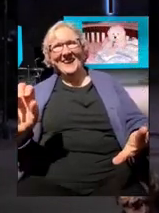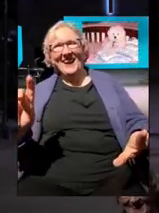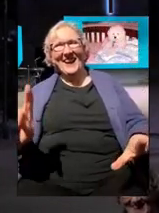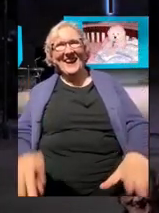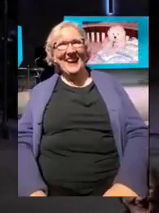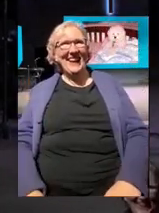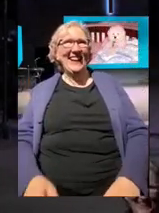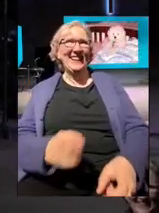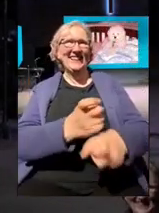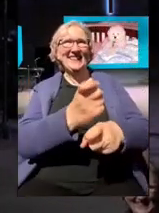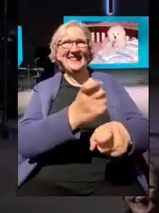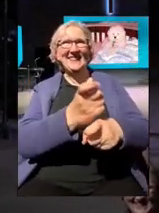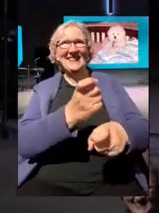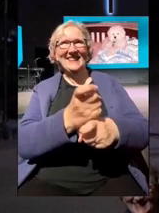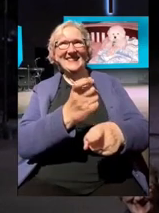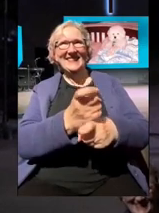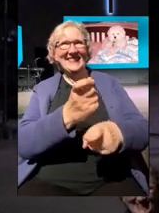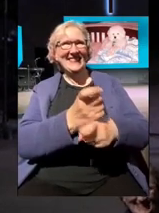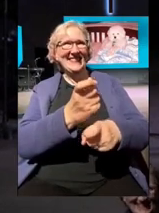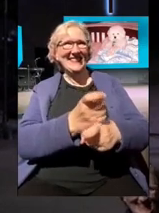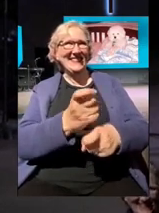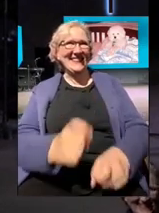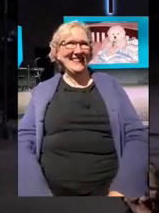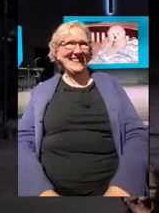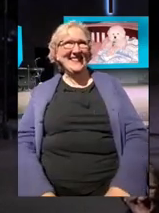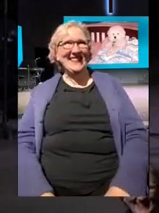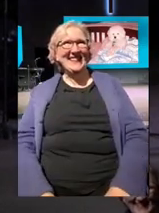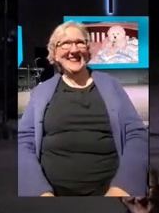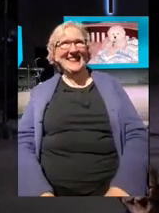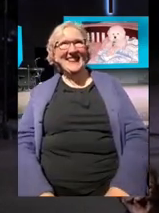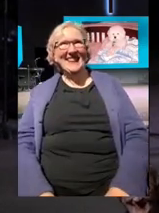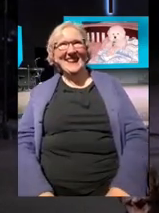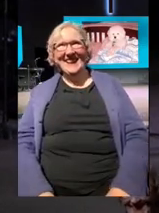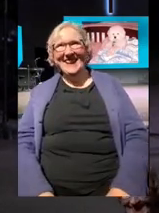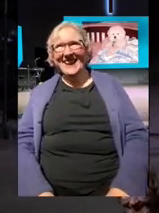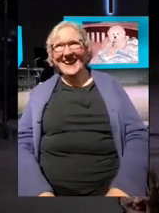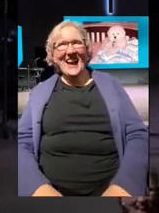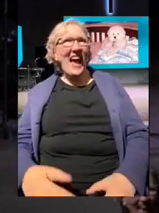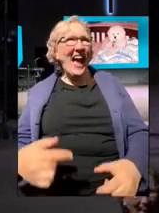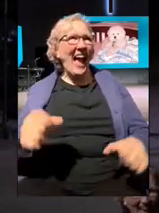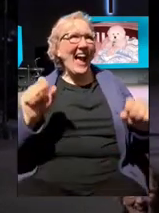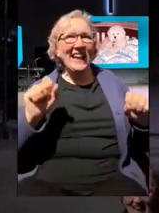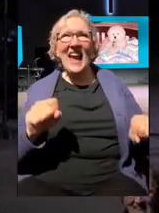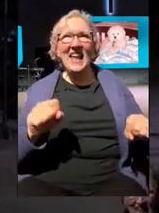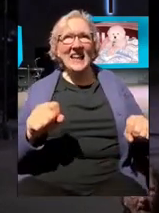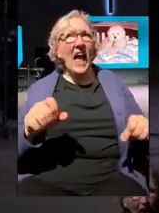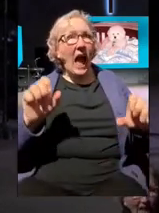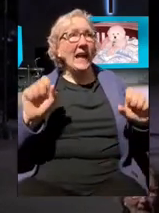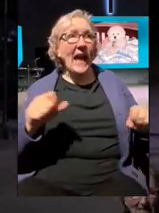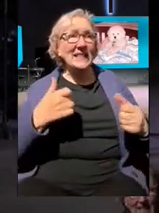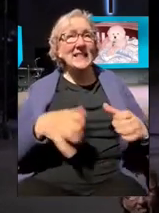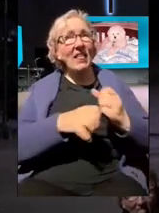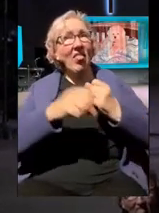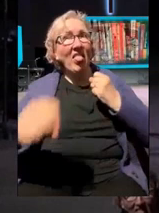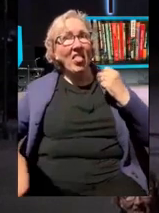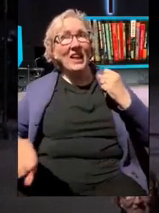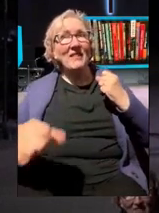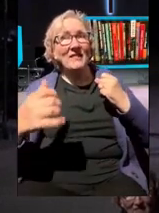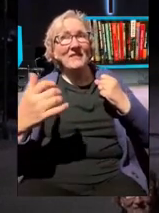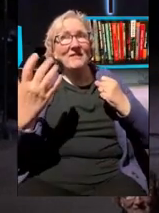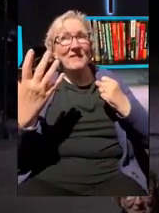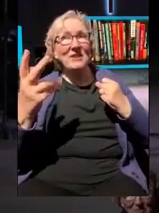Okay. Hey, this still can be a 53-minute talk, right? Let's be careful here. All